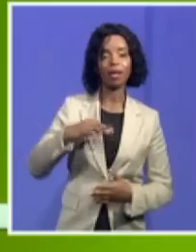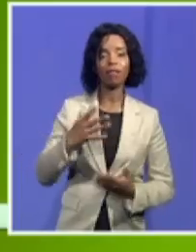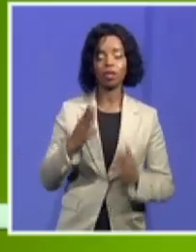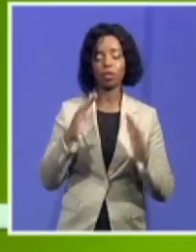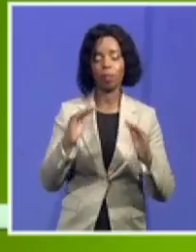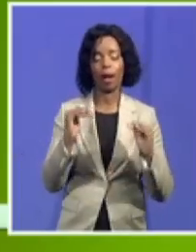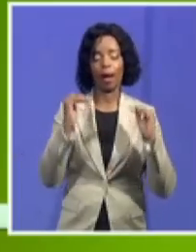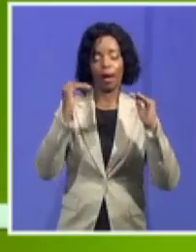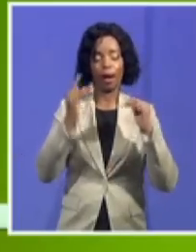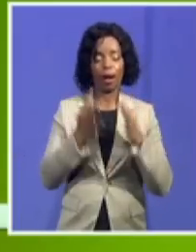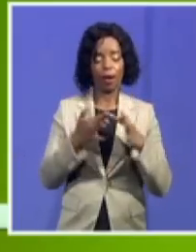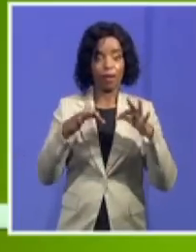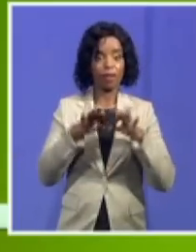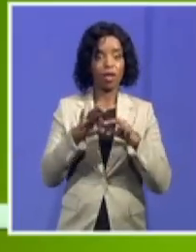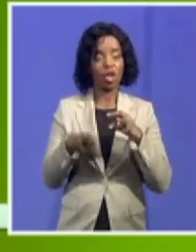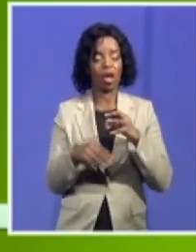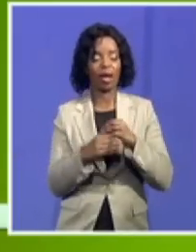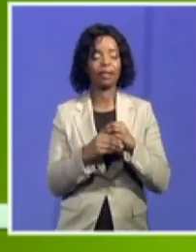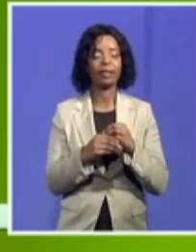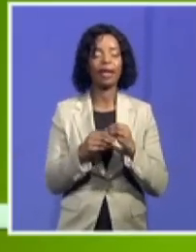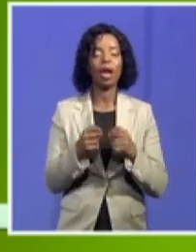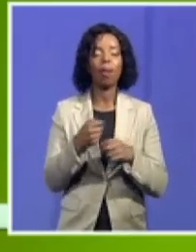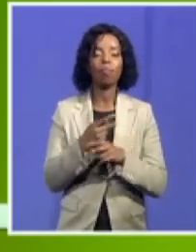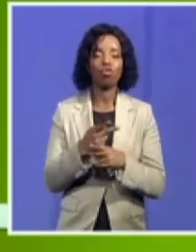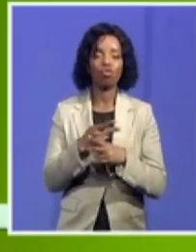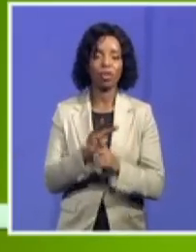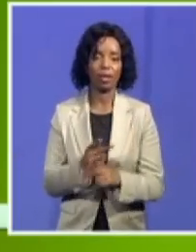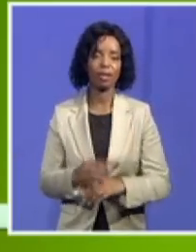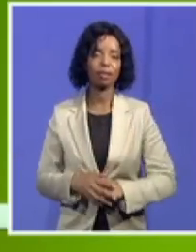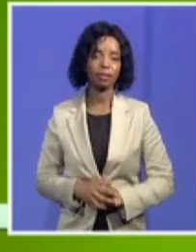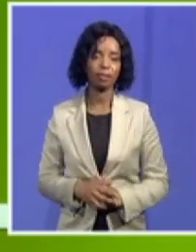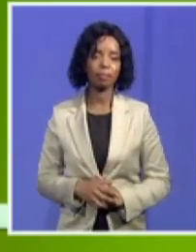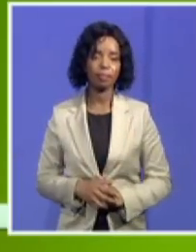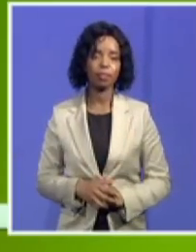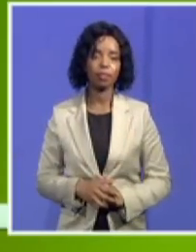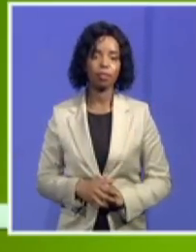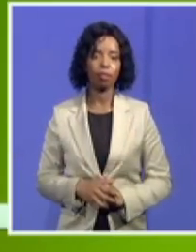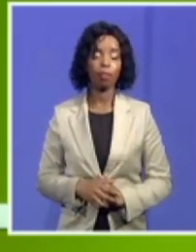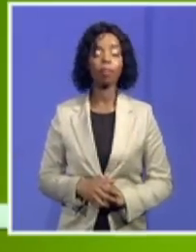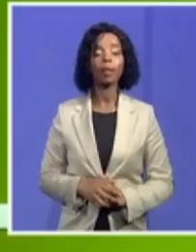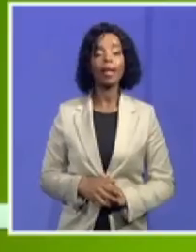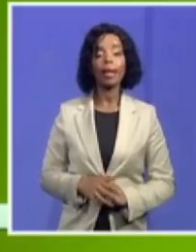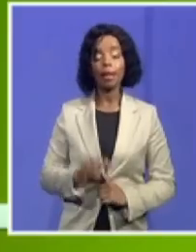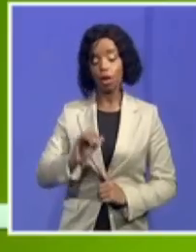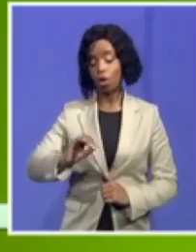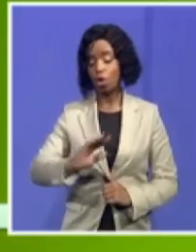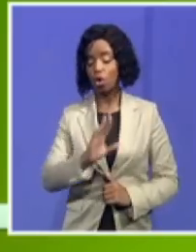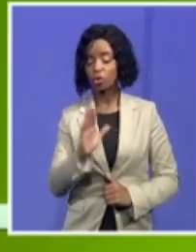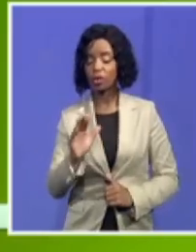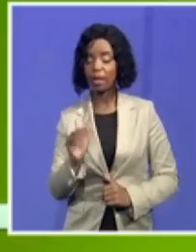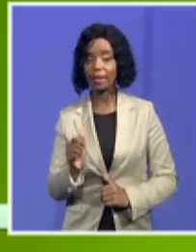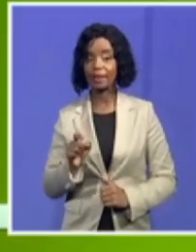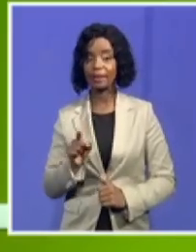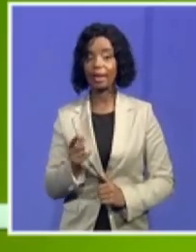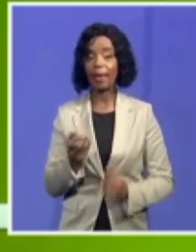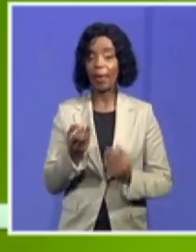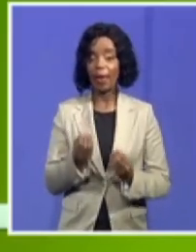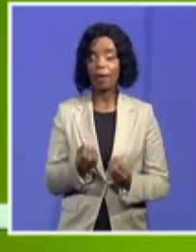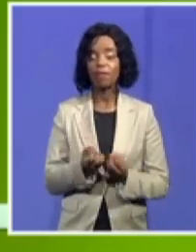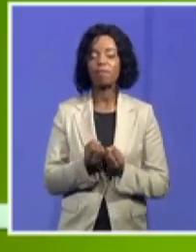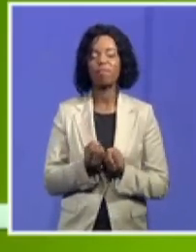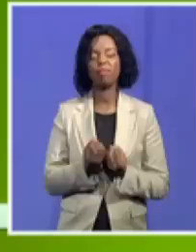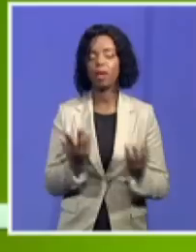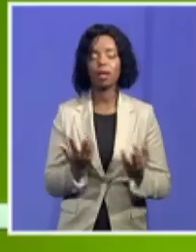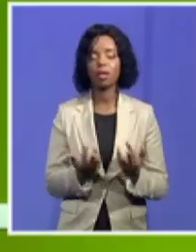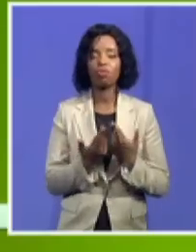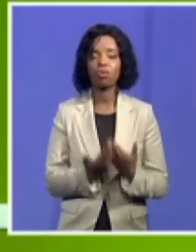products. Now, as a continent that has such a rich abundance of resources, Africa